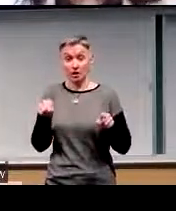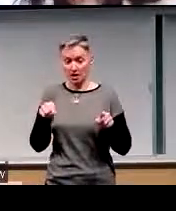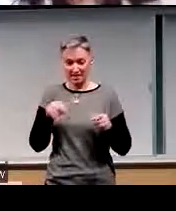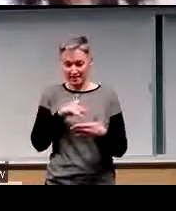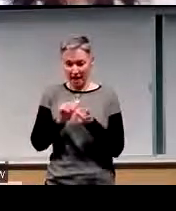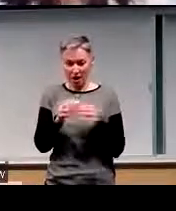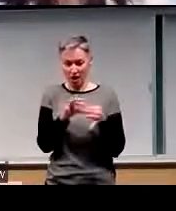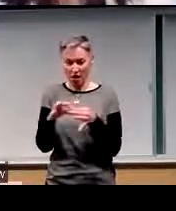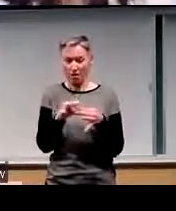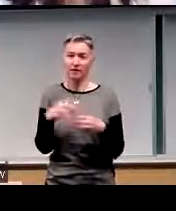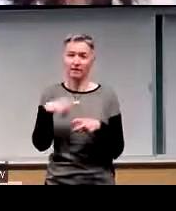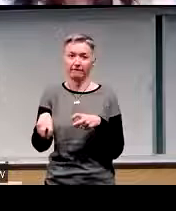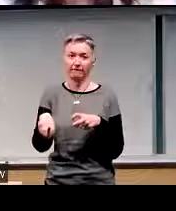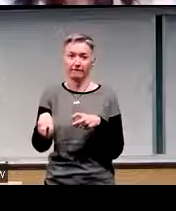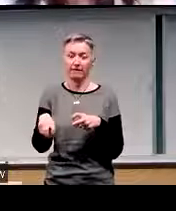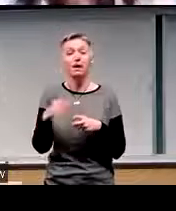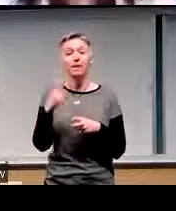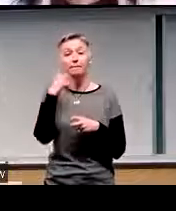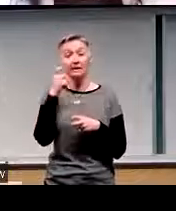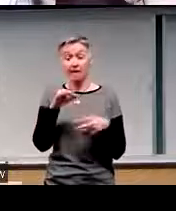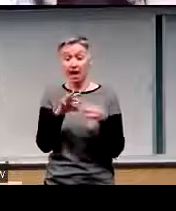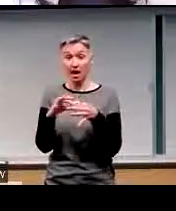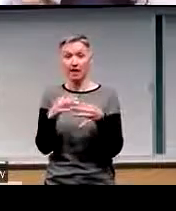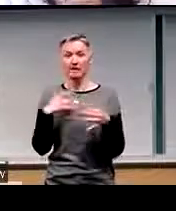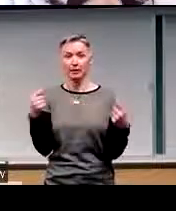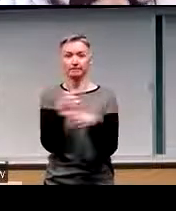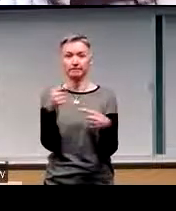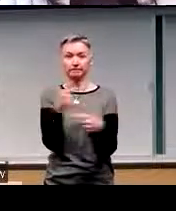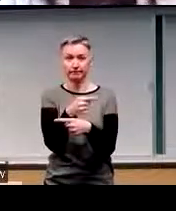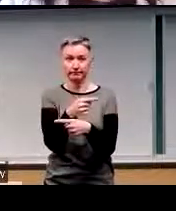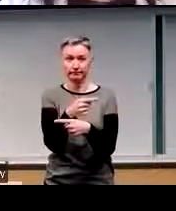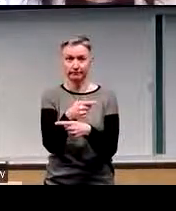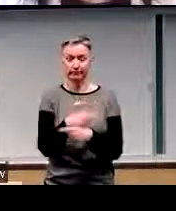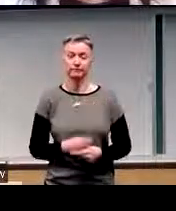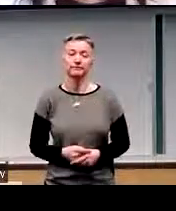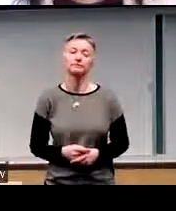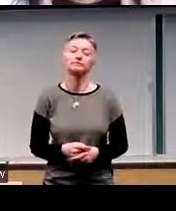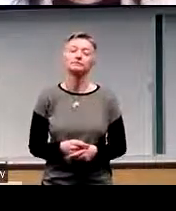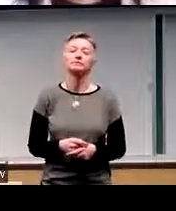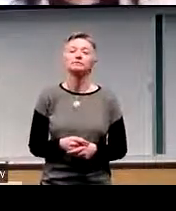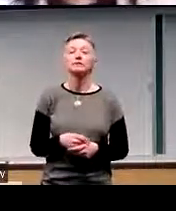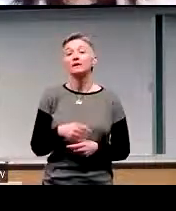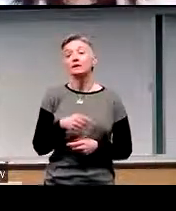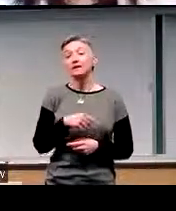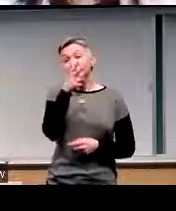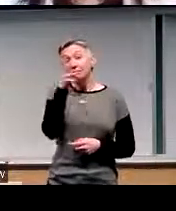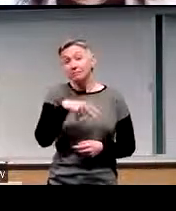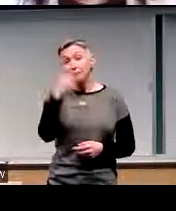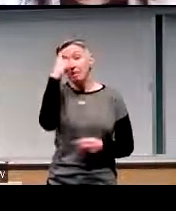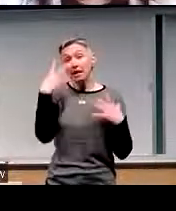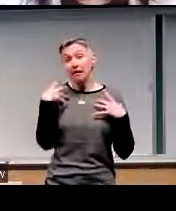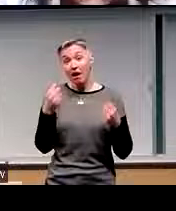their associations are often bidirectional. So poor mental health can lead to social